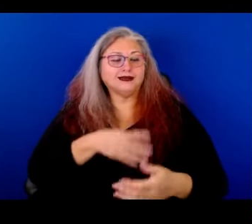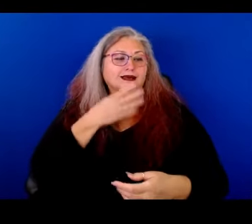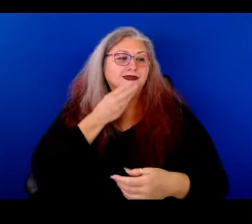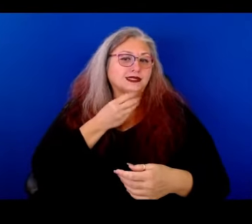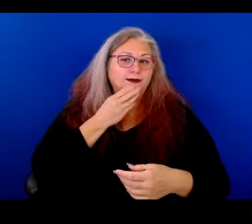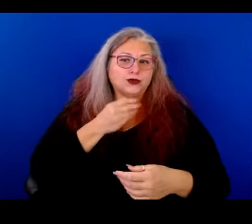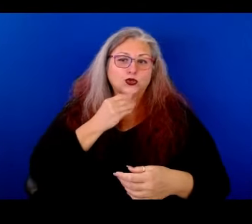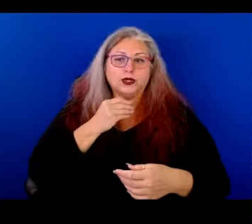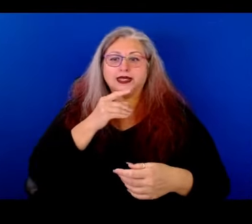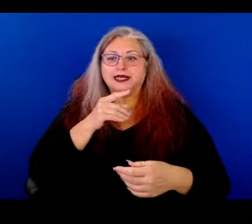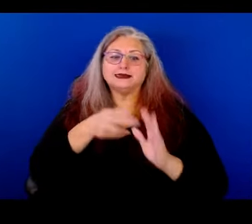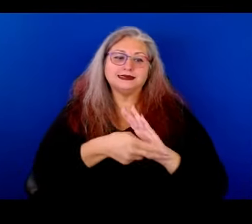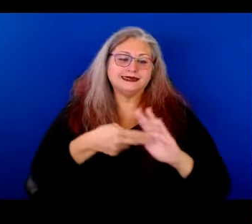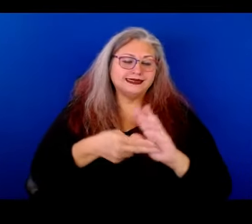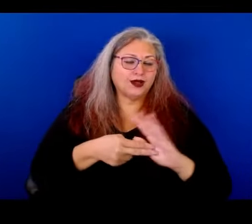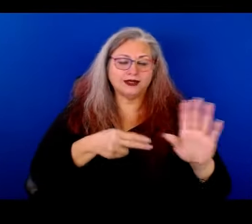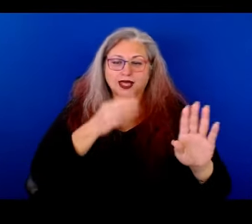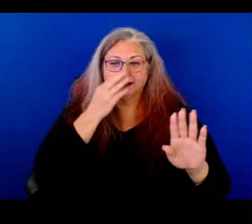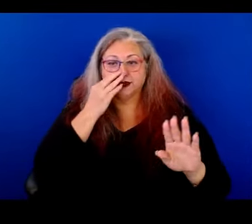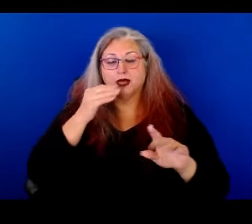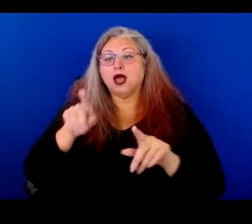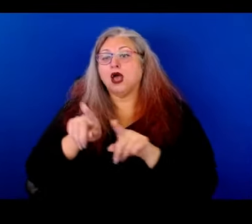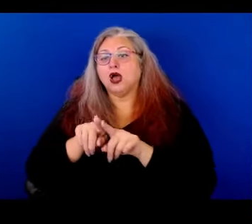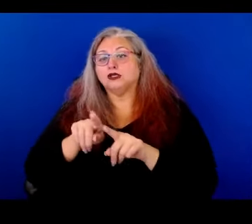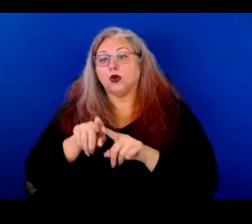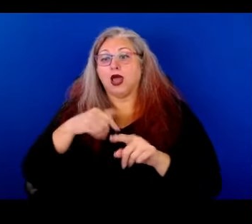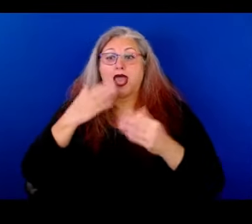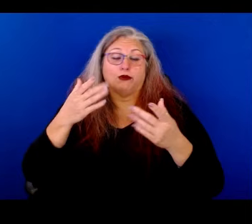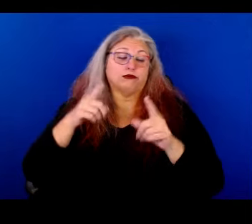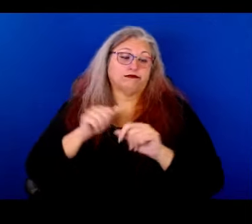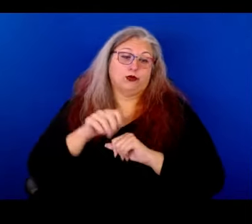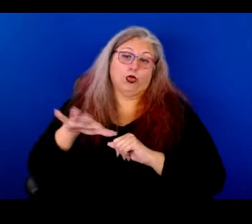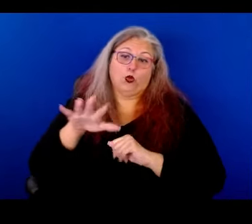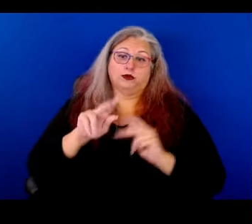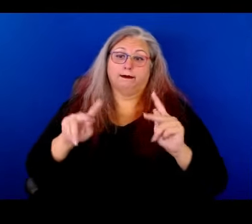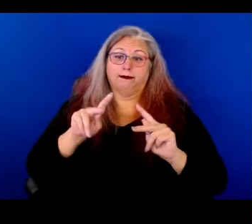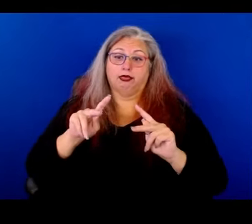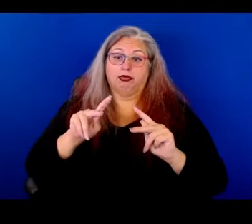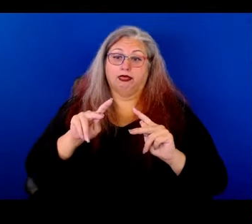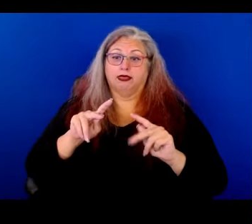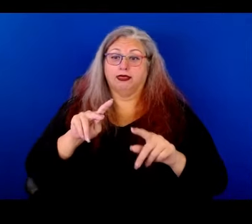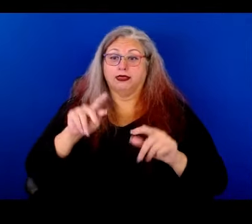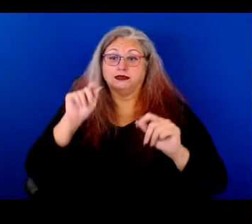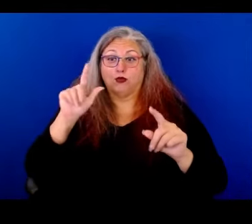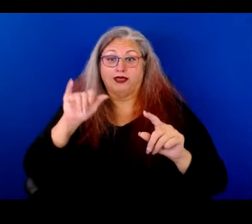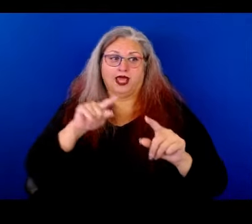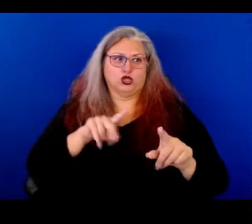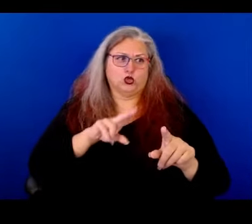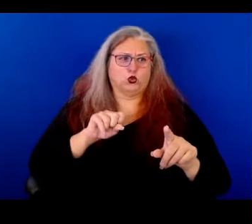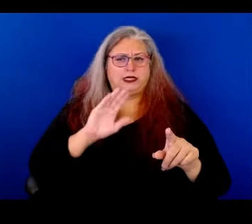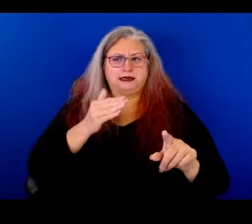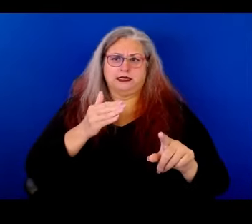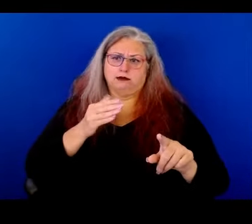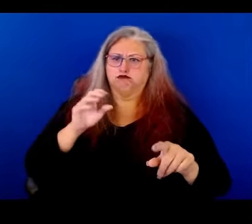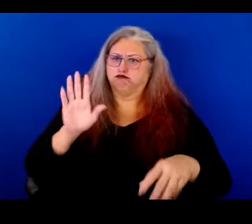anti-Semitic stereotypes. But also, I don't know what's happening with people being surprised that the United